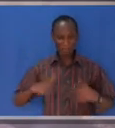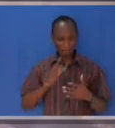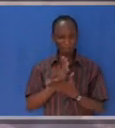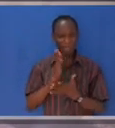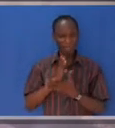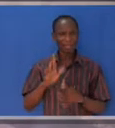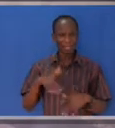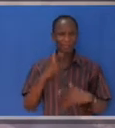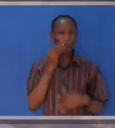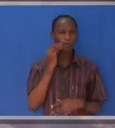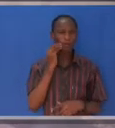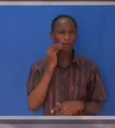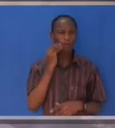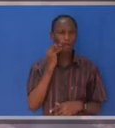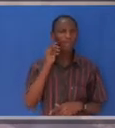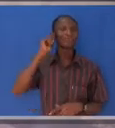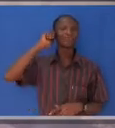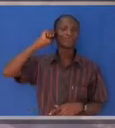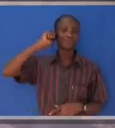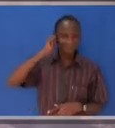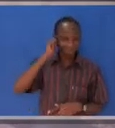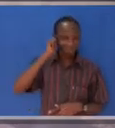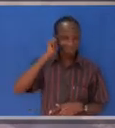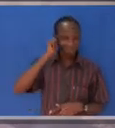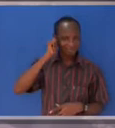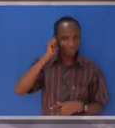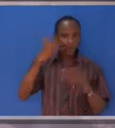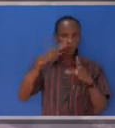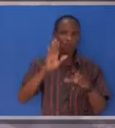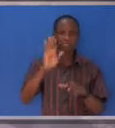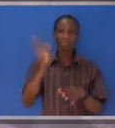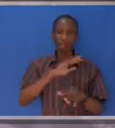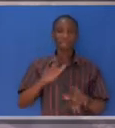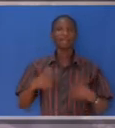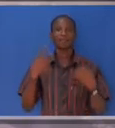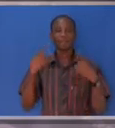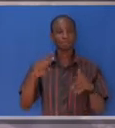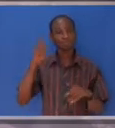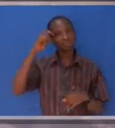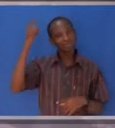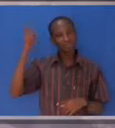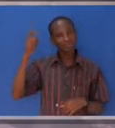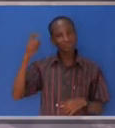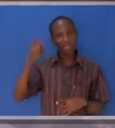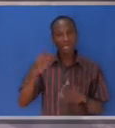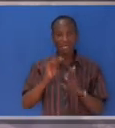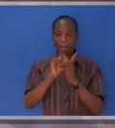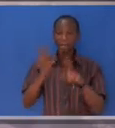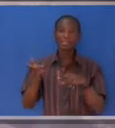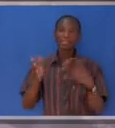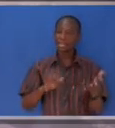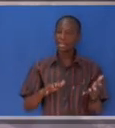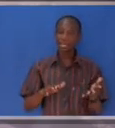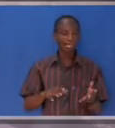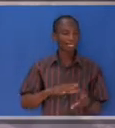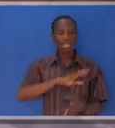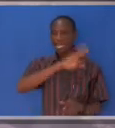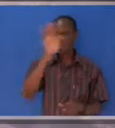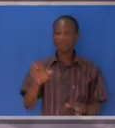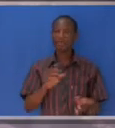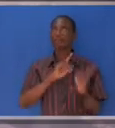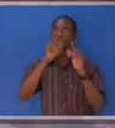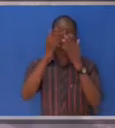tifie na na so odin ene bra boni nti oboda mu sai nimpa no owu a oni ba bi pate